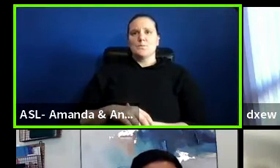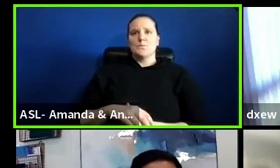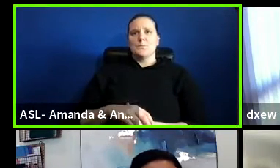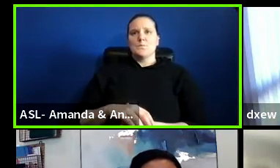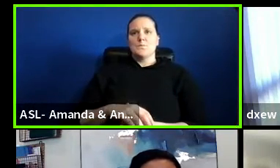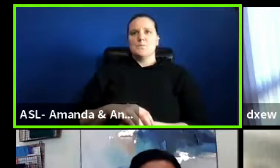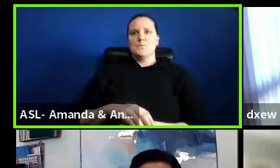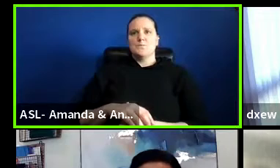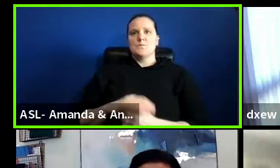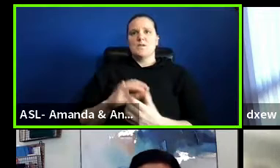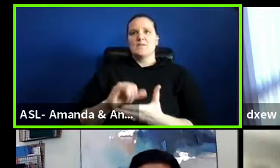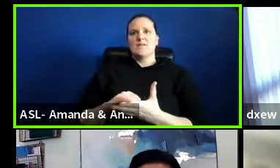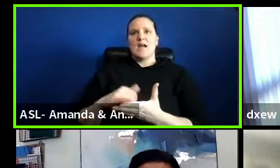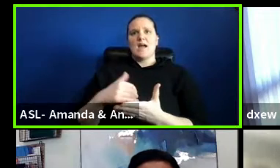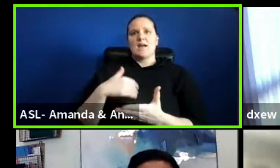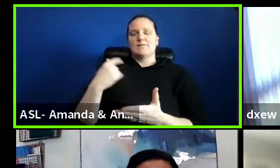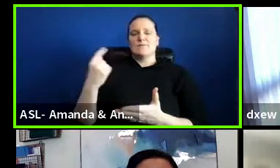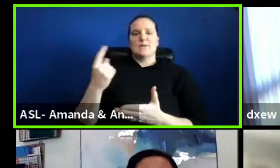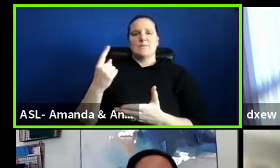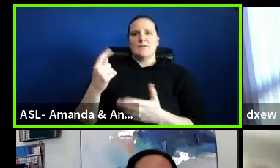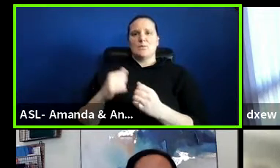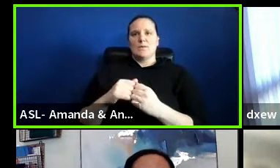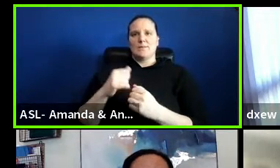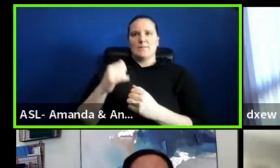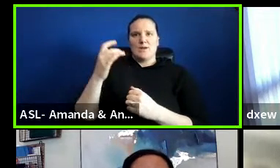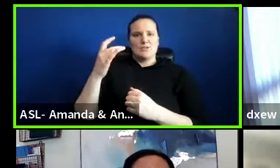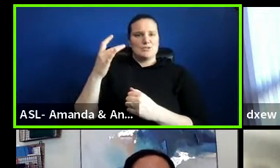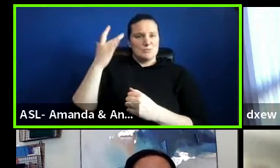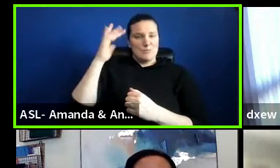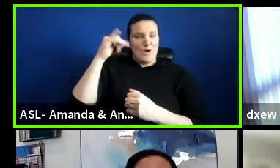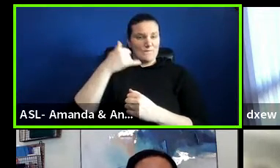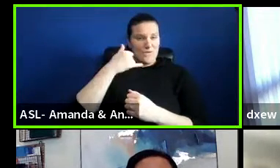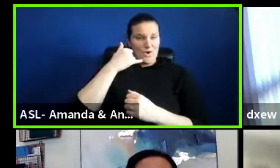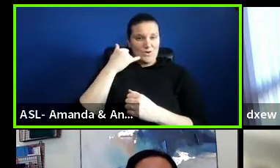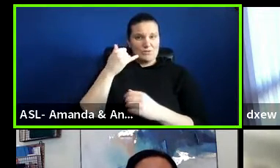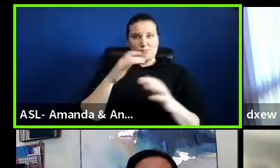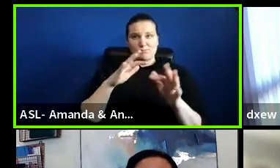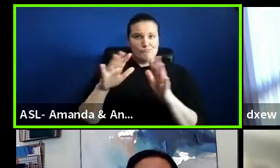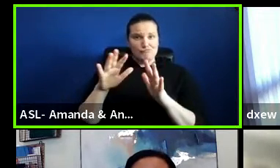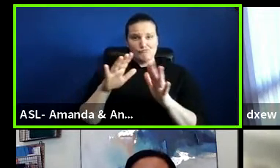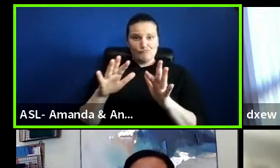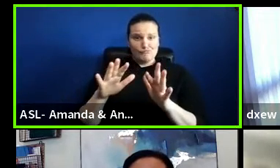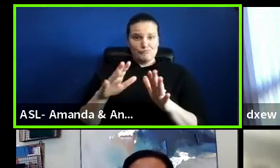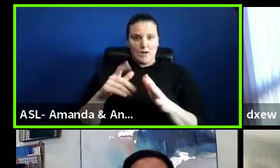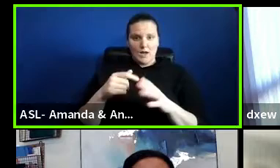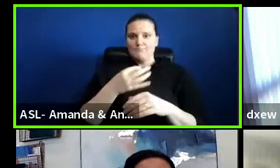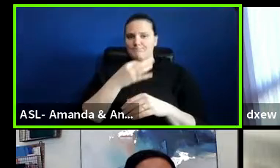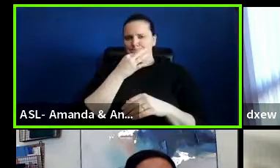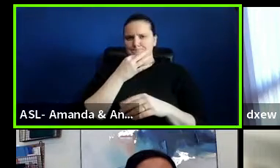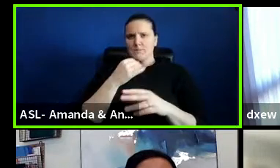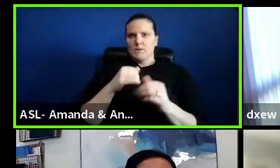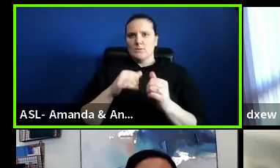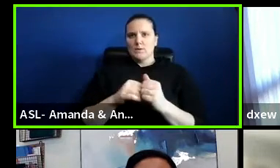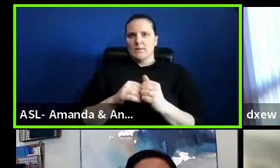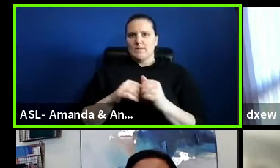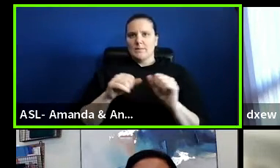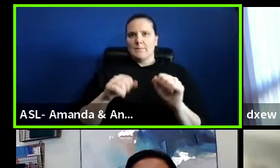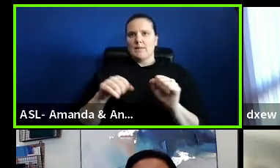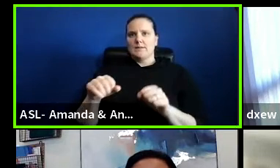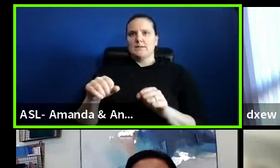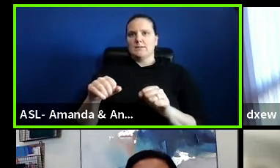maybe it probably has something to do with like my smartphone. Like I feel like I'm pretty like keen on my